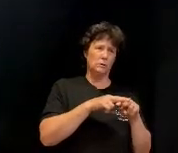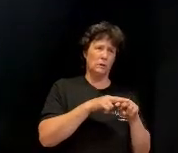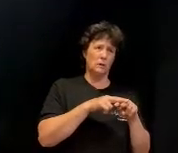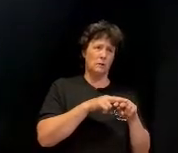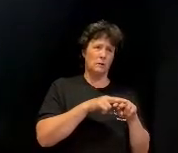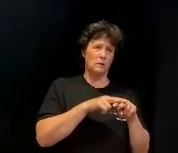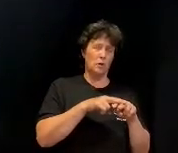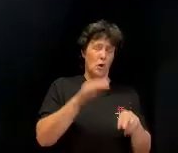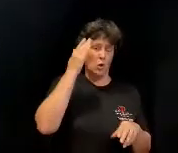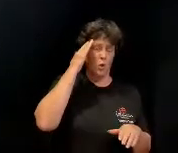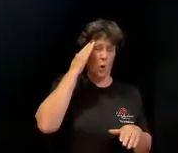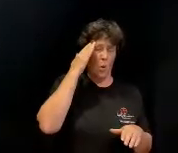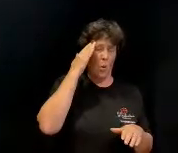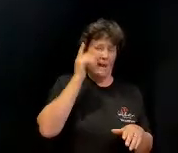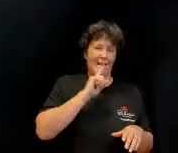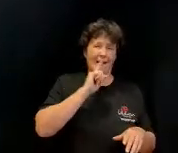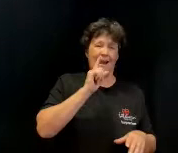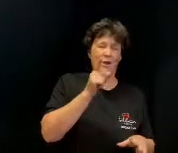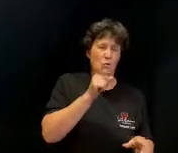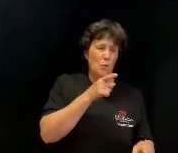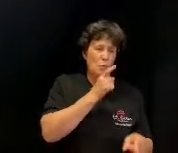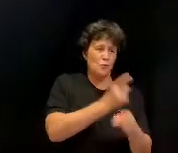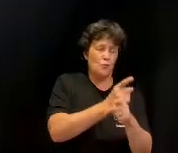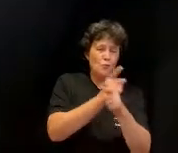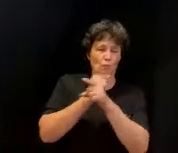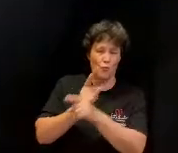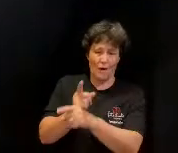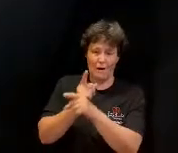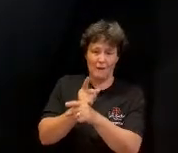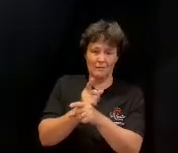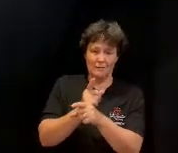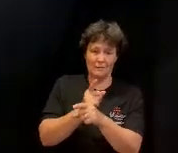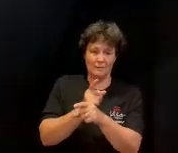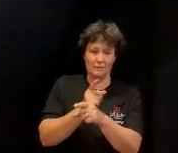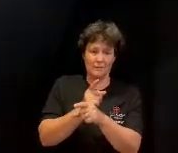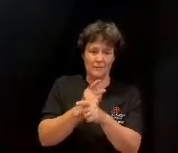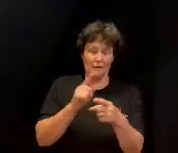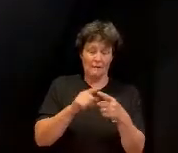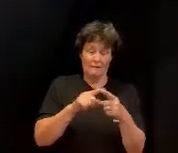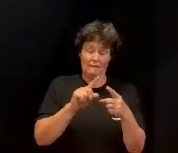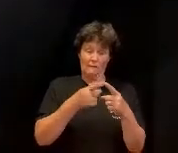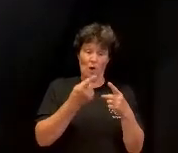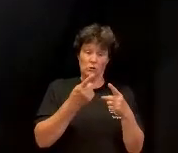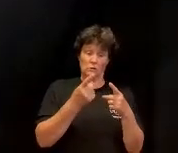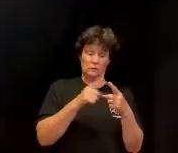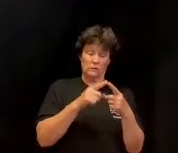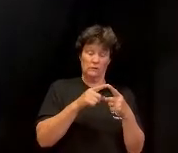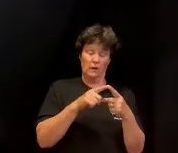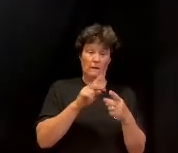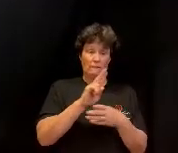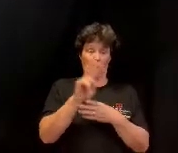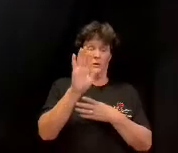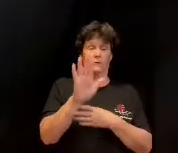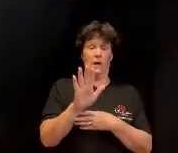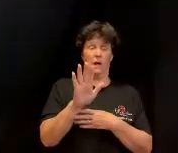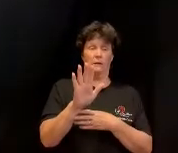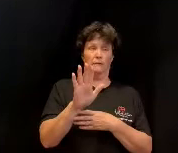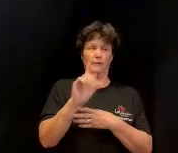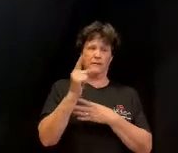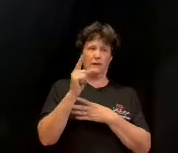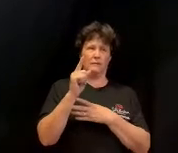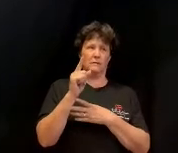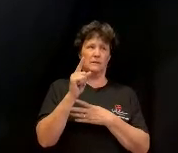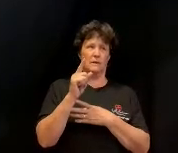to answer each one. He gives us some keys in here. Number one is this. Get inside. Verse 5, he says, you know, listen here. There's people